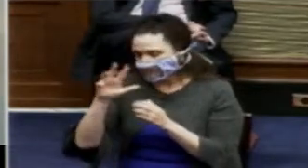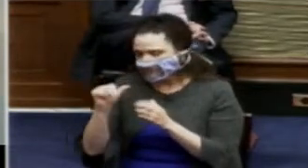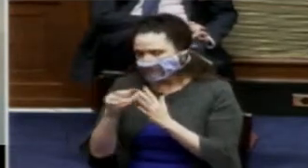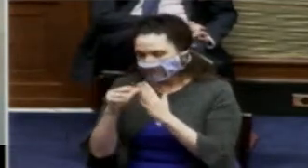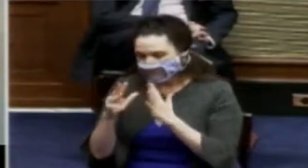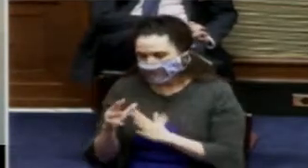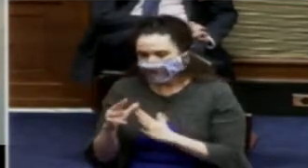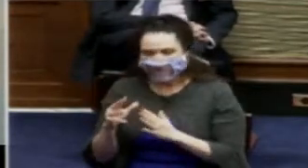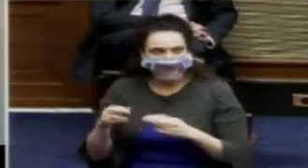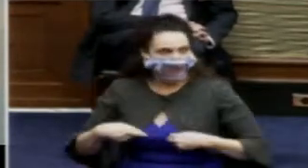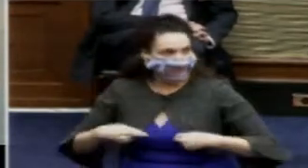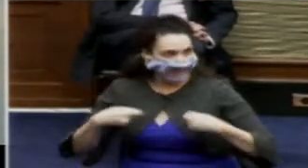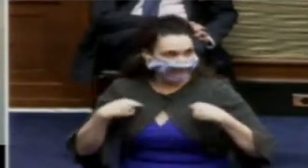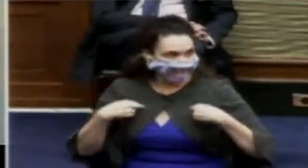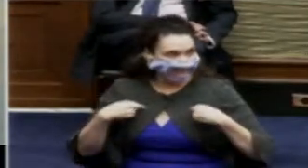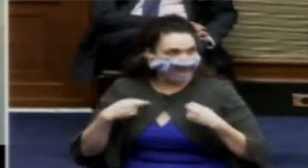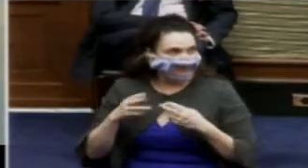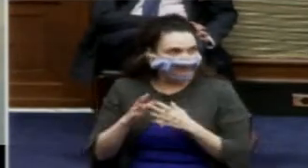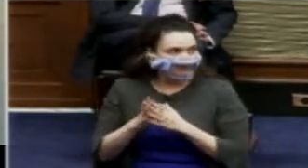D.C.,